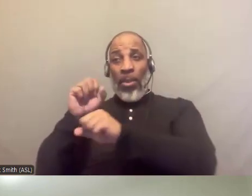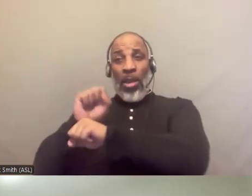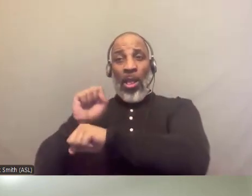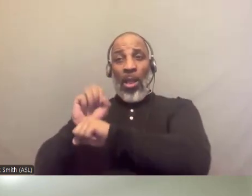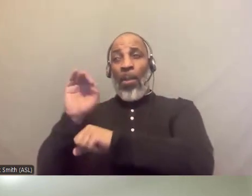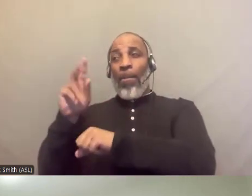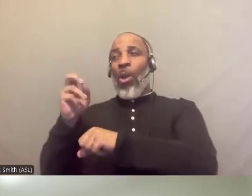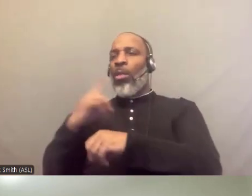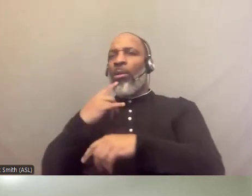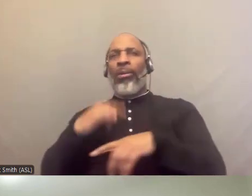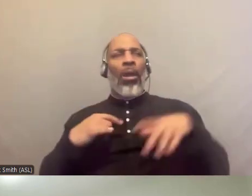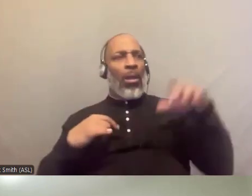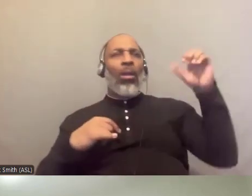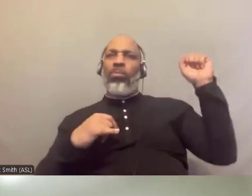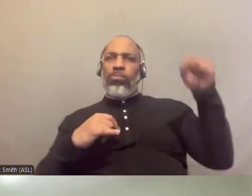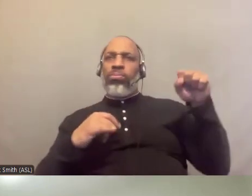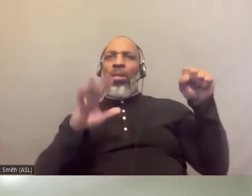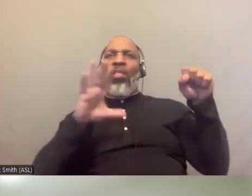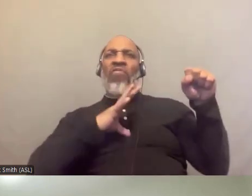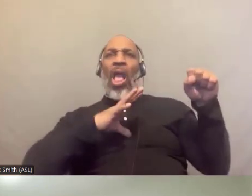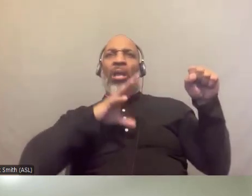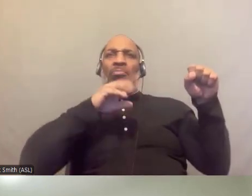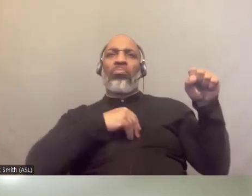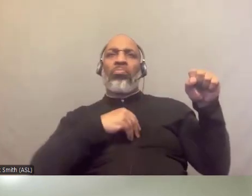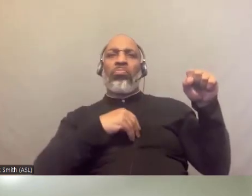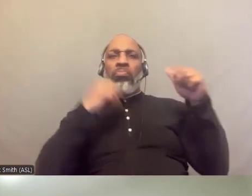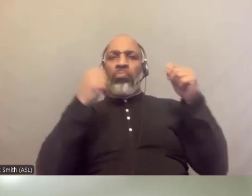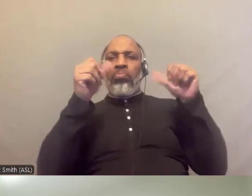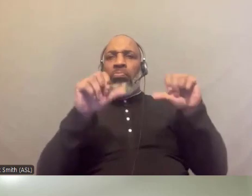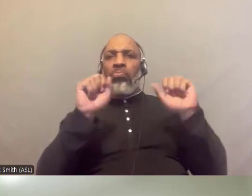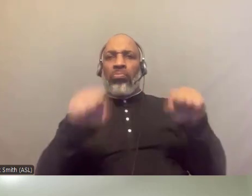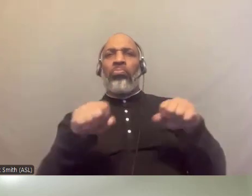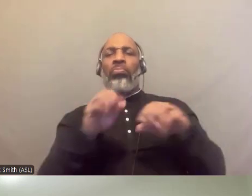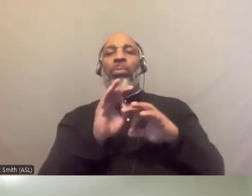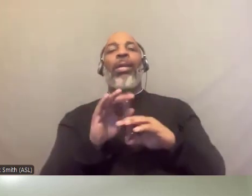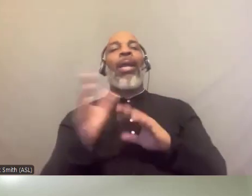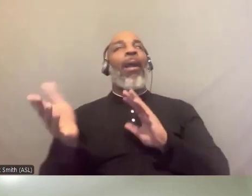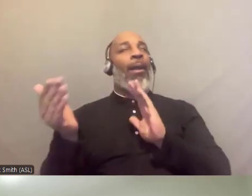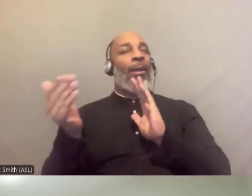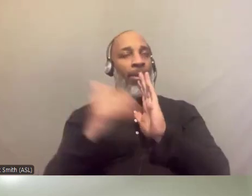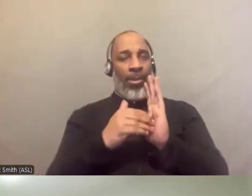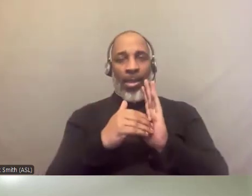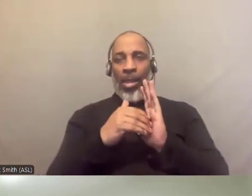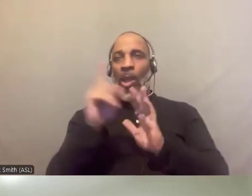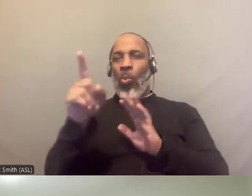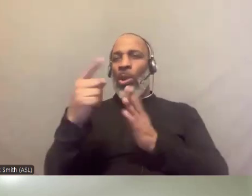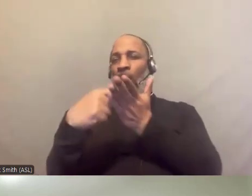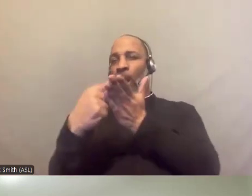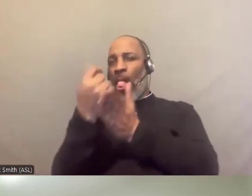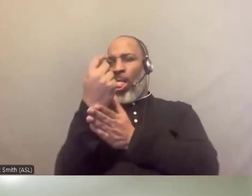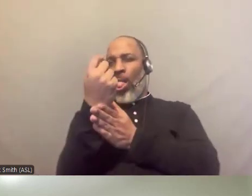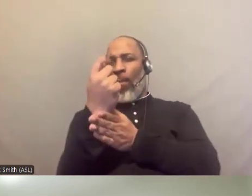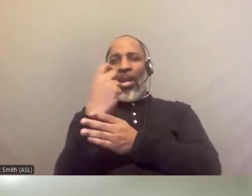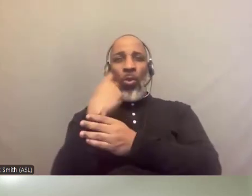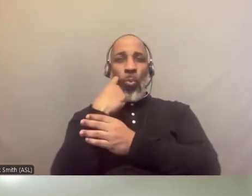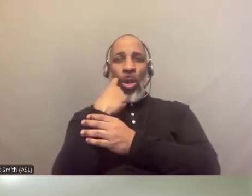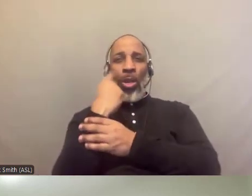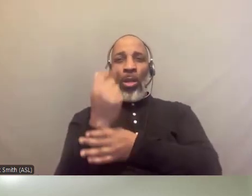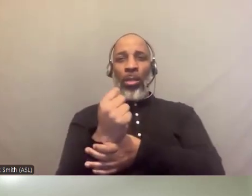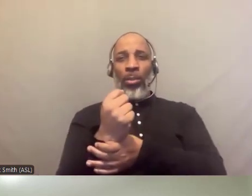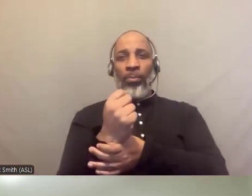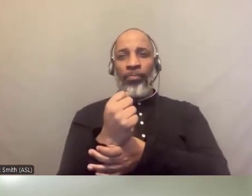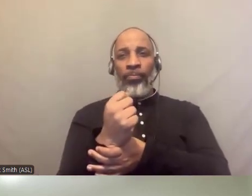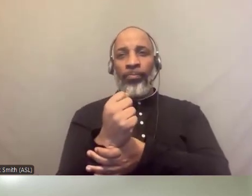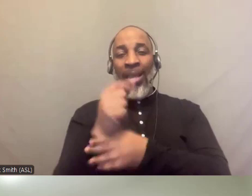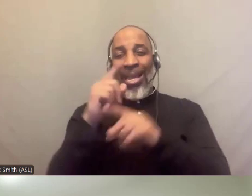Most folks think the answer is yes, Riz. Yeah, and again, we touched on this a little earlier, Matt did.